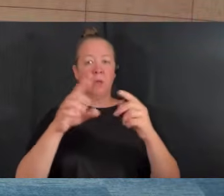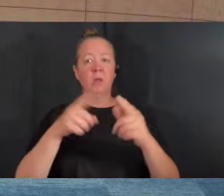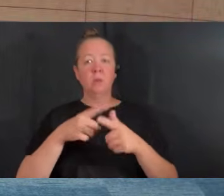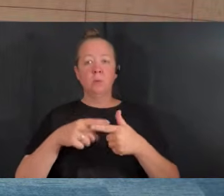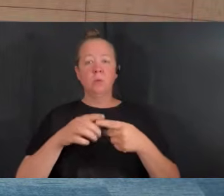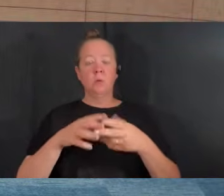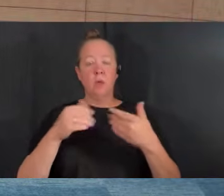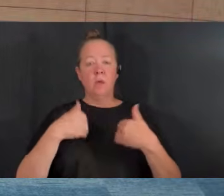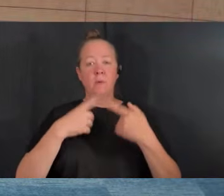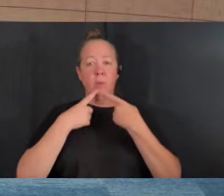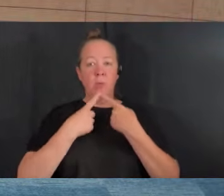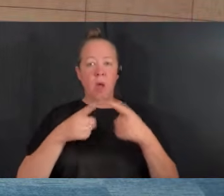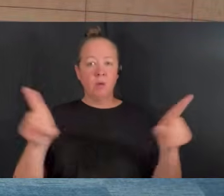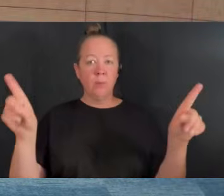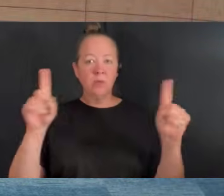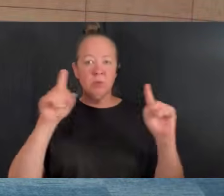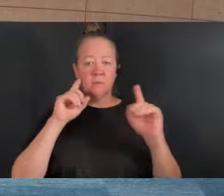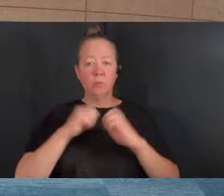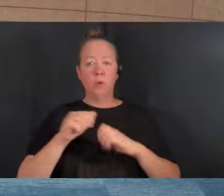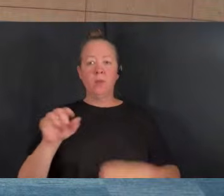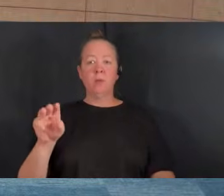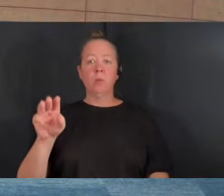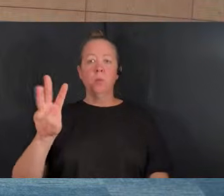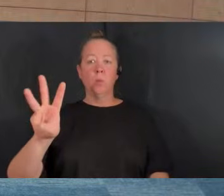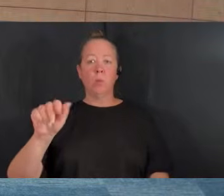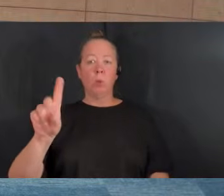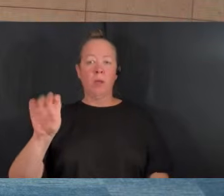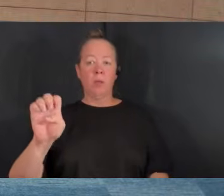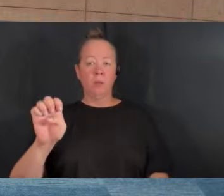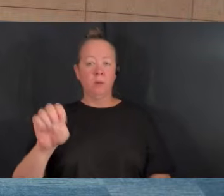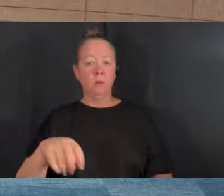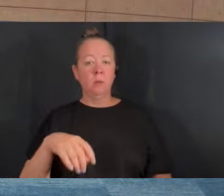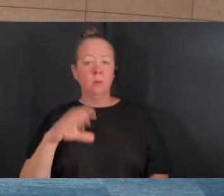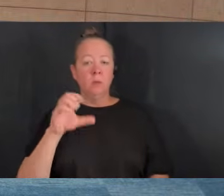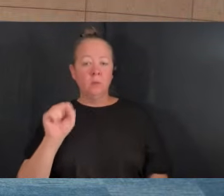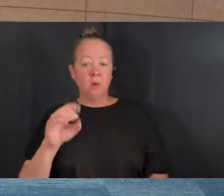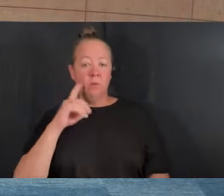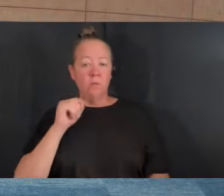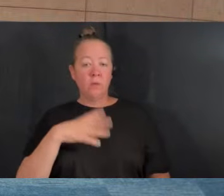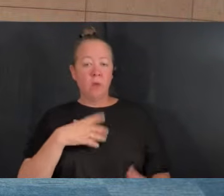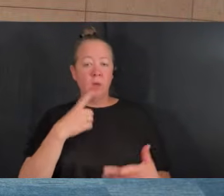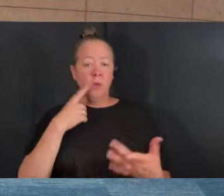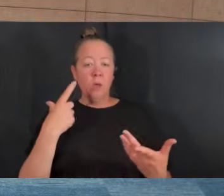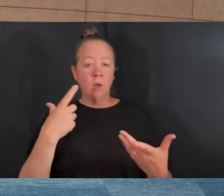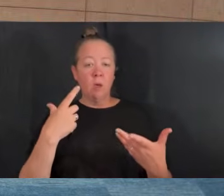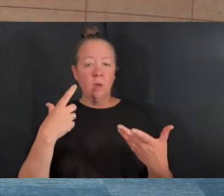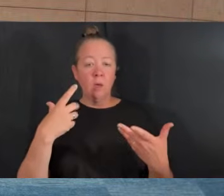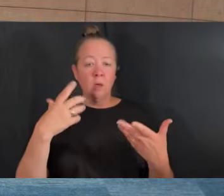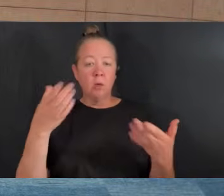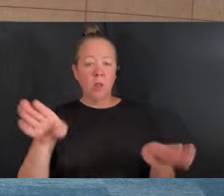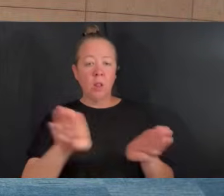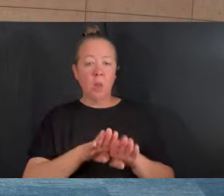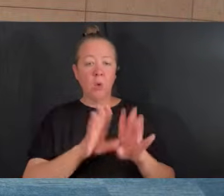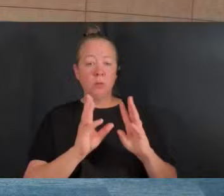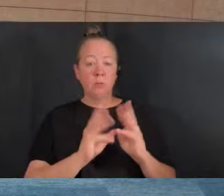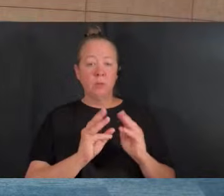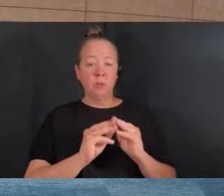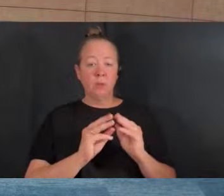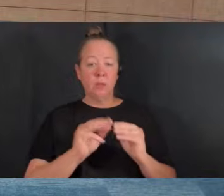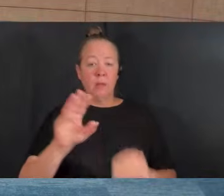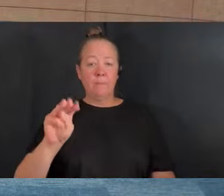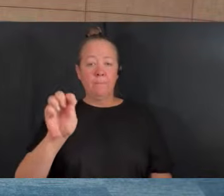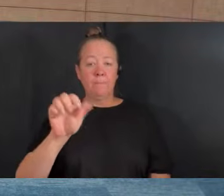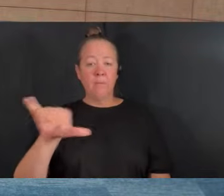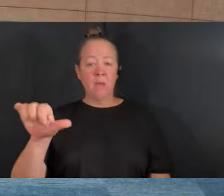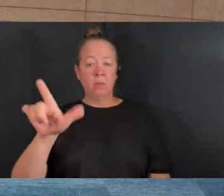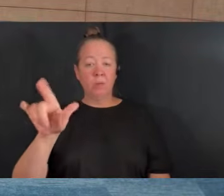So the closed session summary for May 28th, 2026. On May 28, 2026, the Mayor